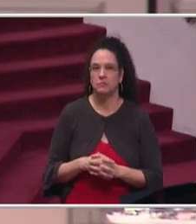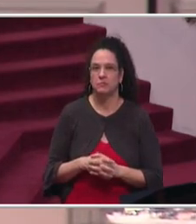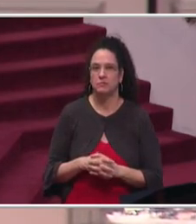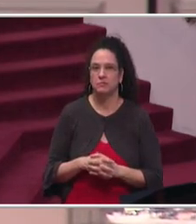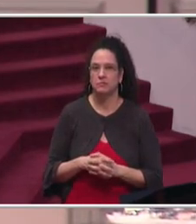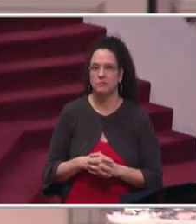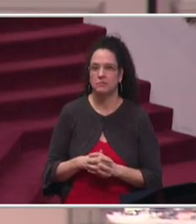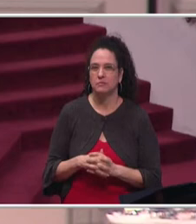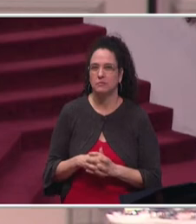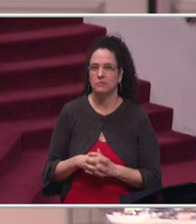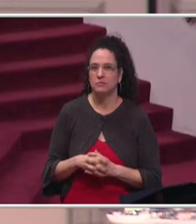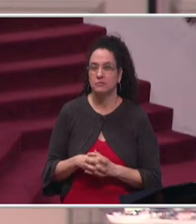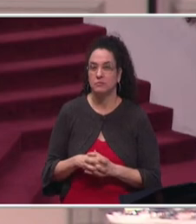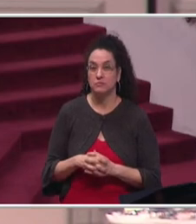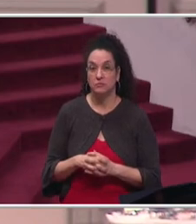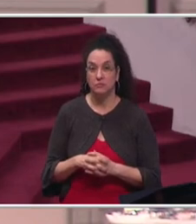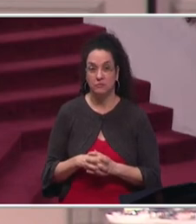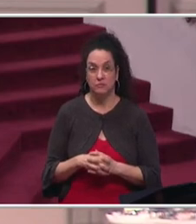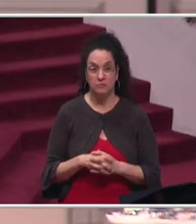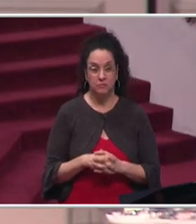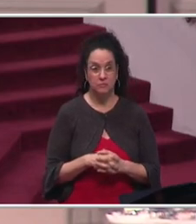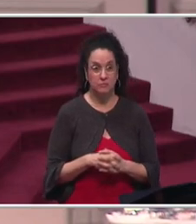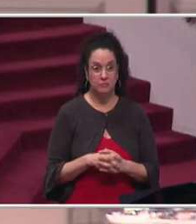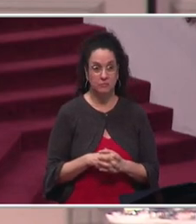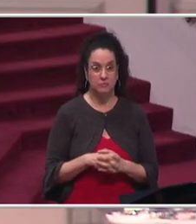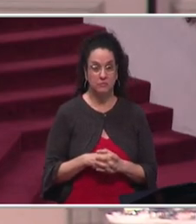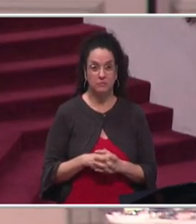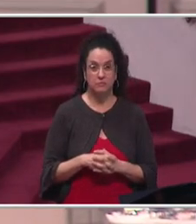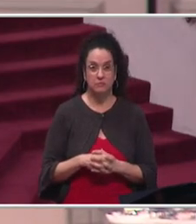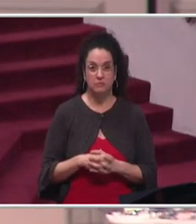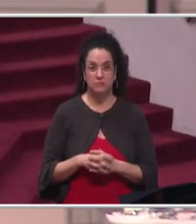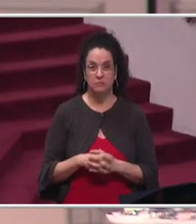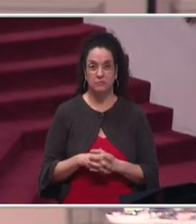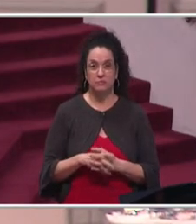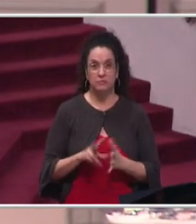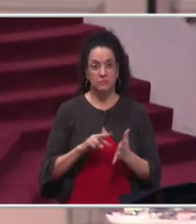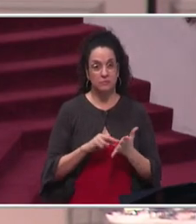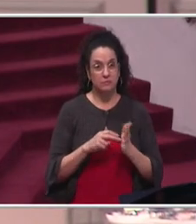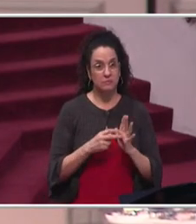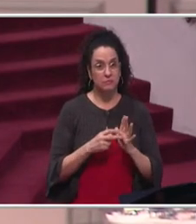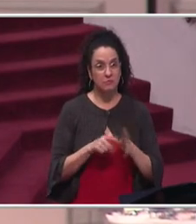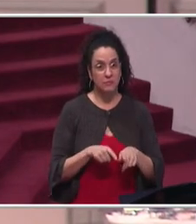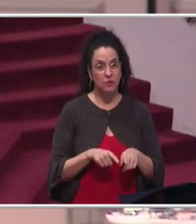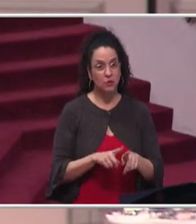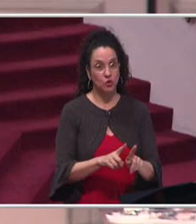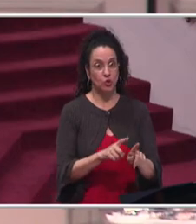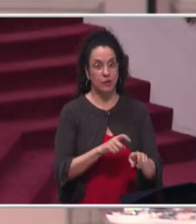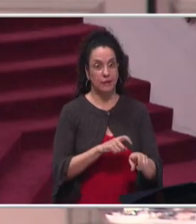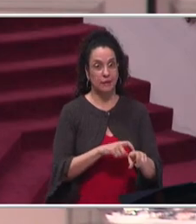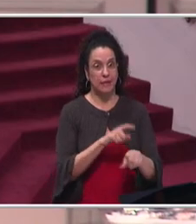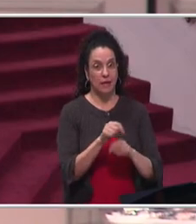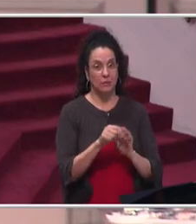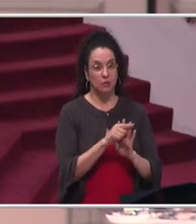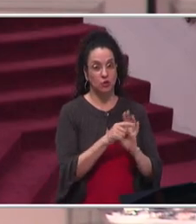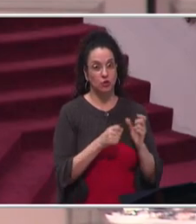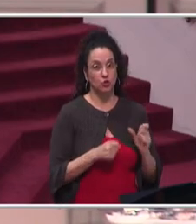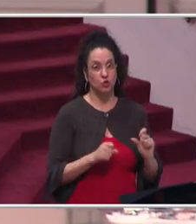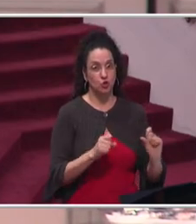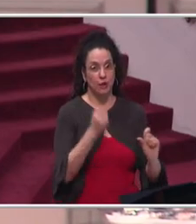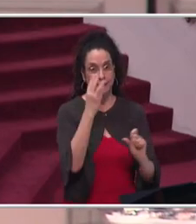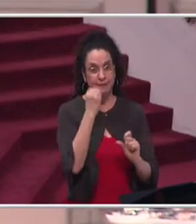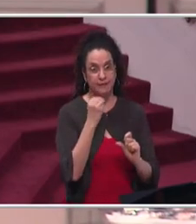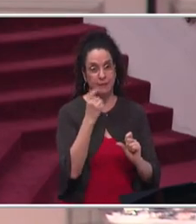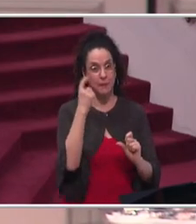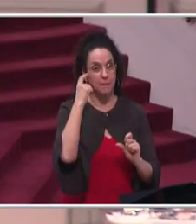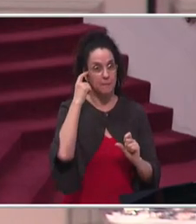So does that mean... Does that mean that during the time that she is attempting to sleep, that her mind is racing